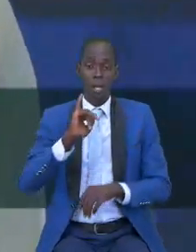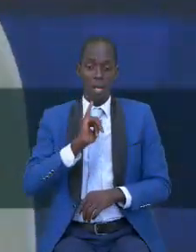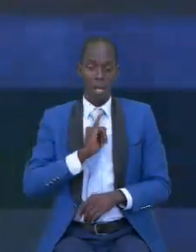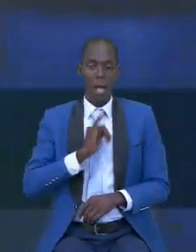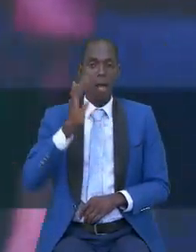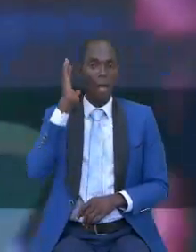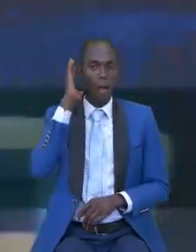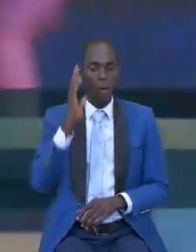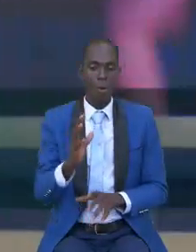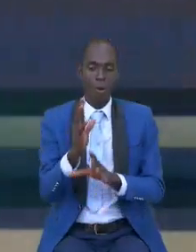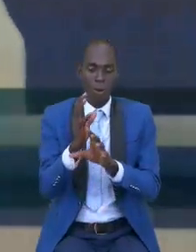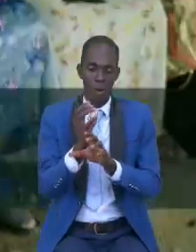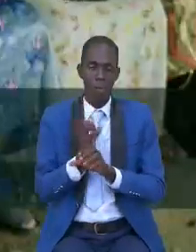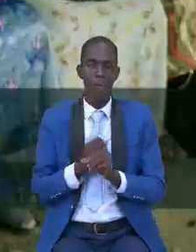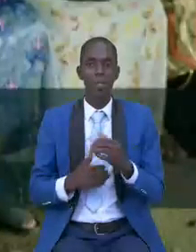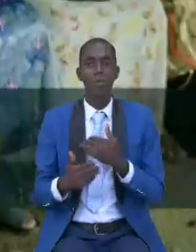I will recover.